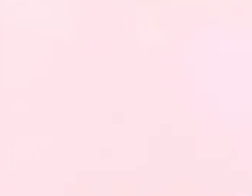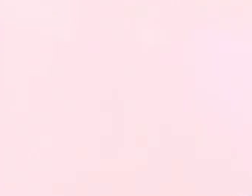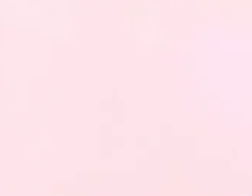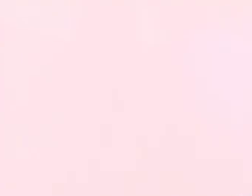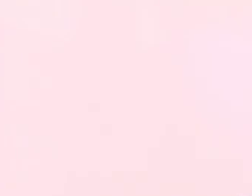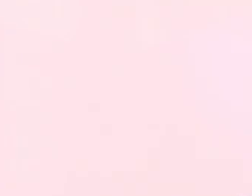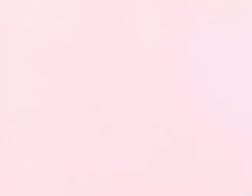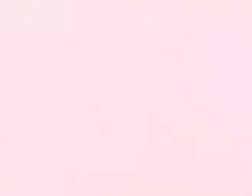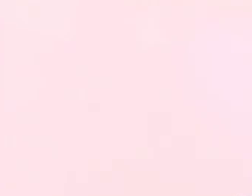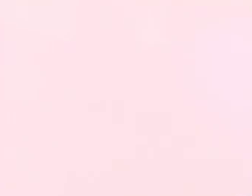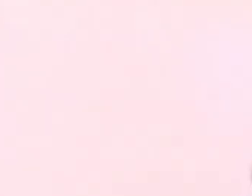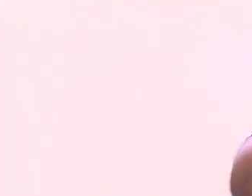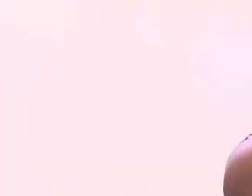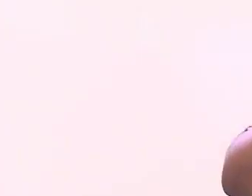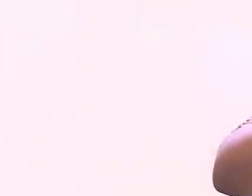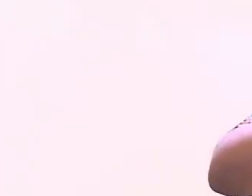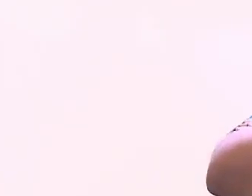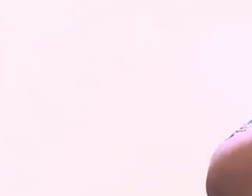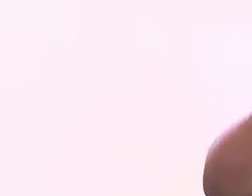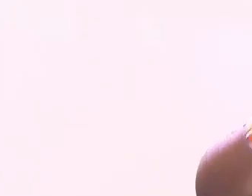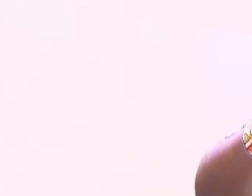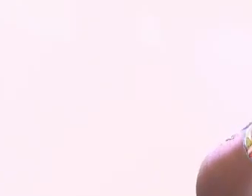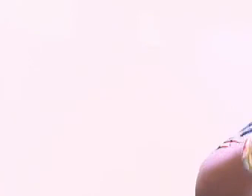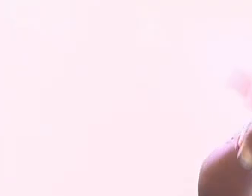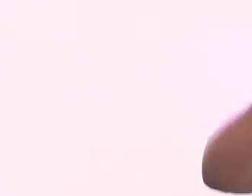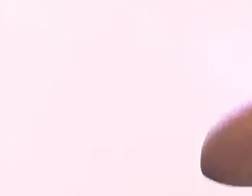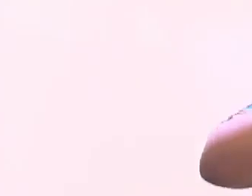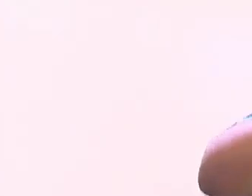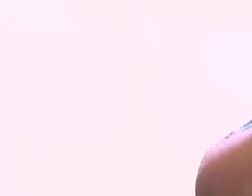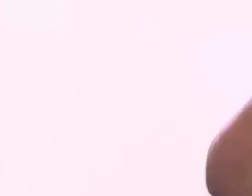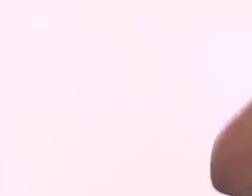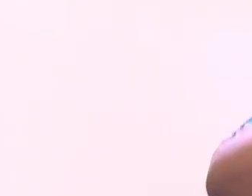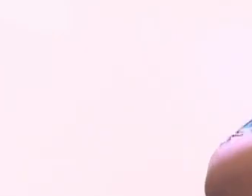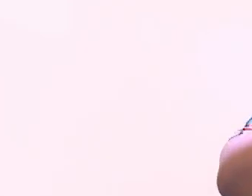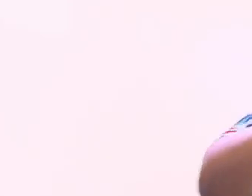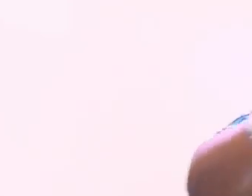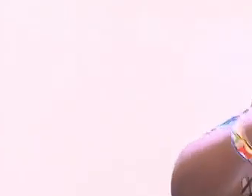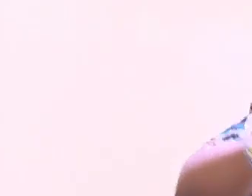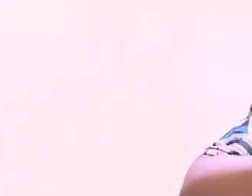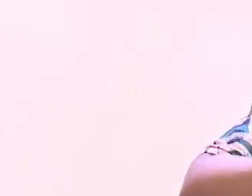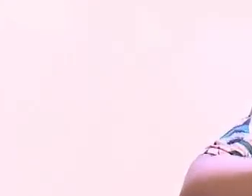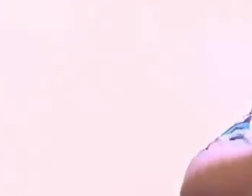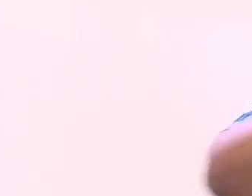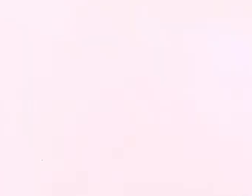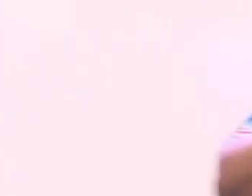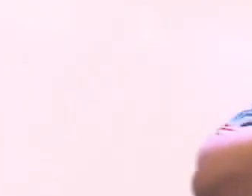and children who are blind, right? Visually impaired, sorry. And as well,